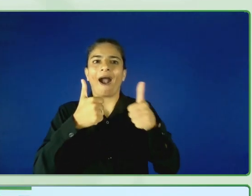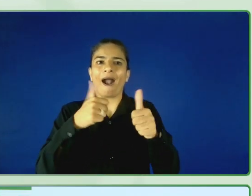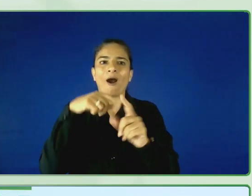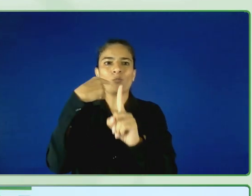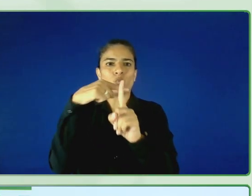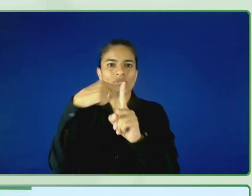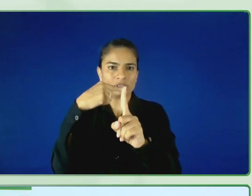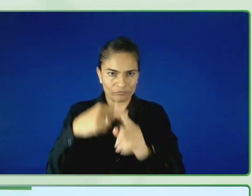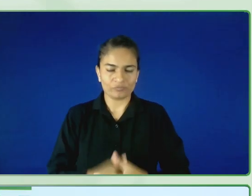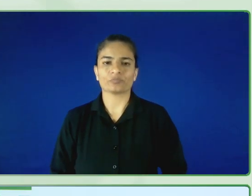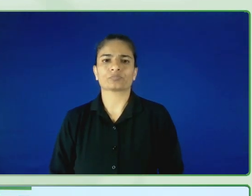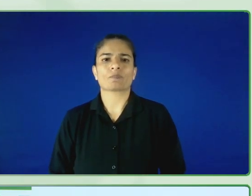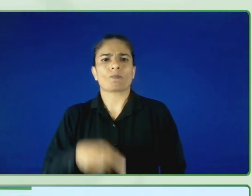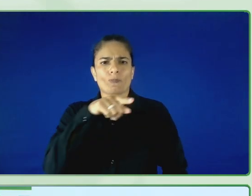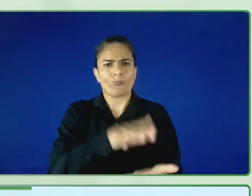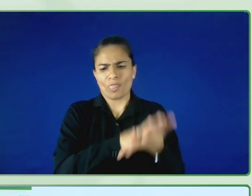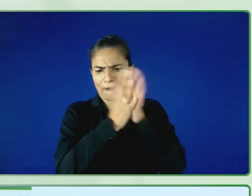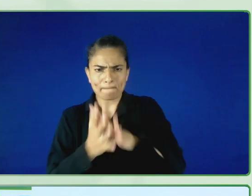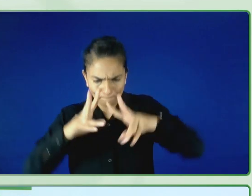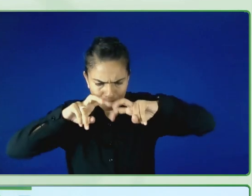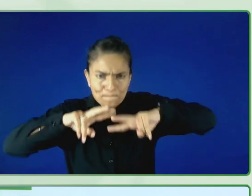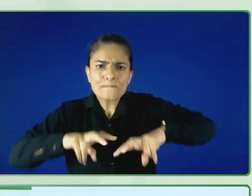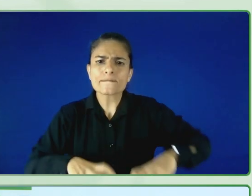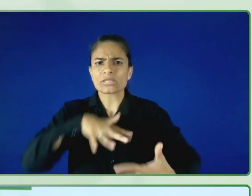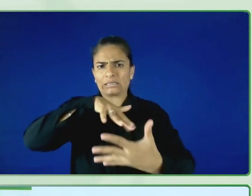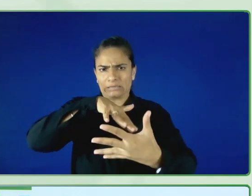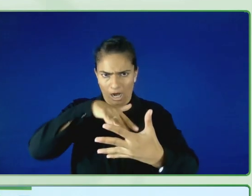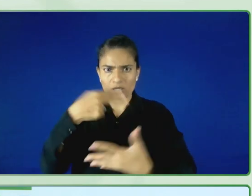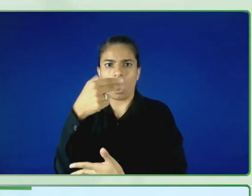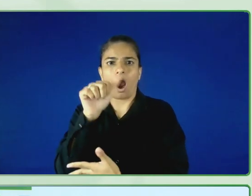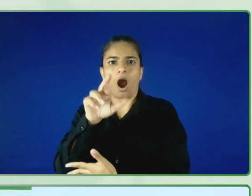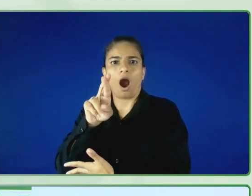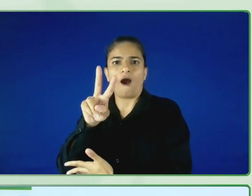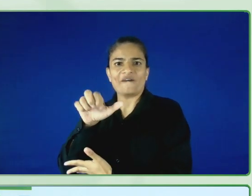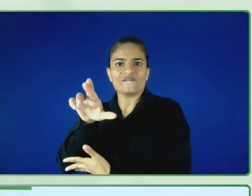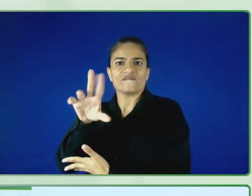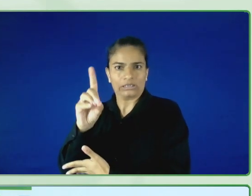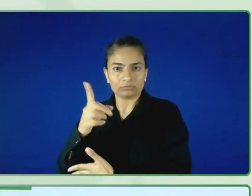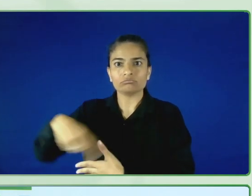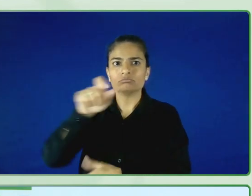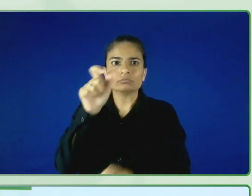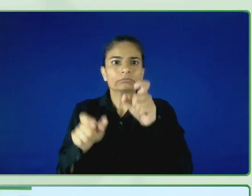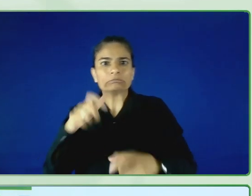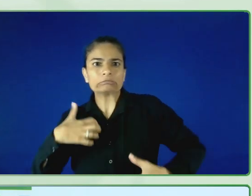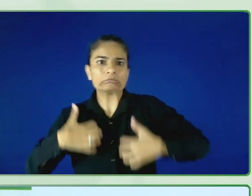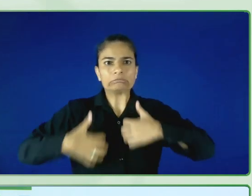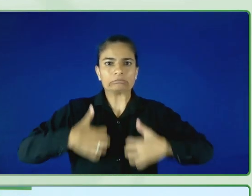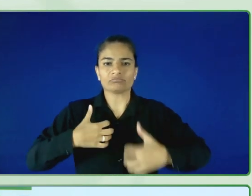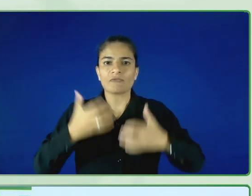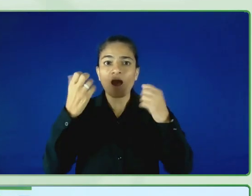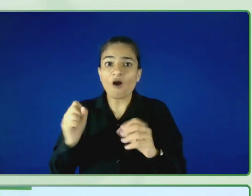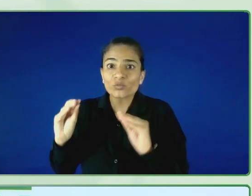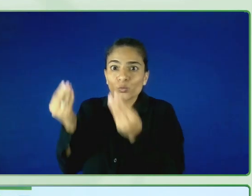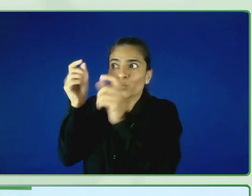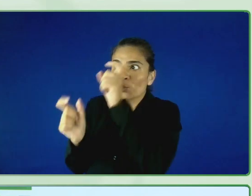people. However, after the event ended, we came to know that none of these young people wanted to stay back. We asked them, why would you not